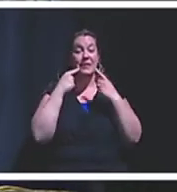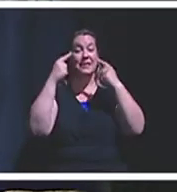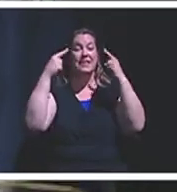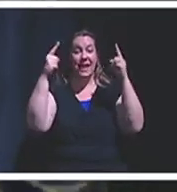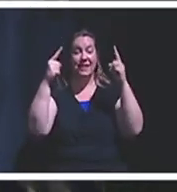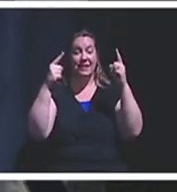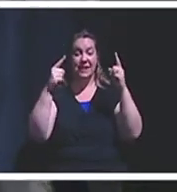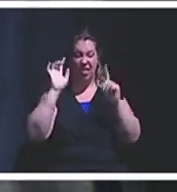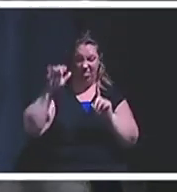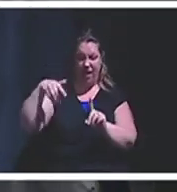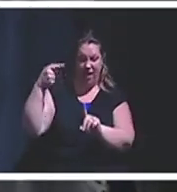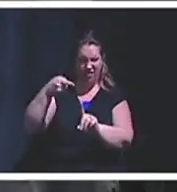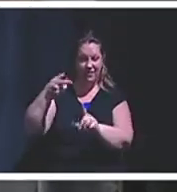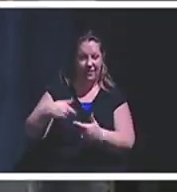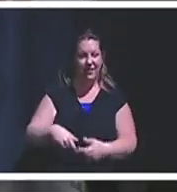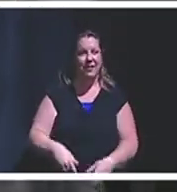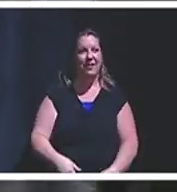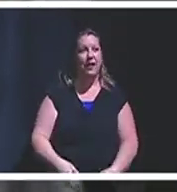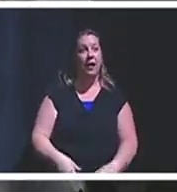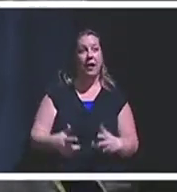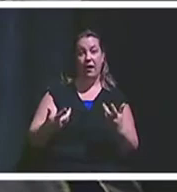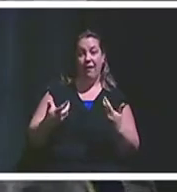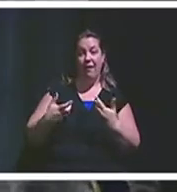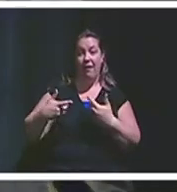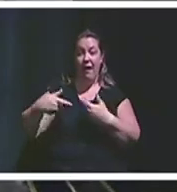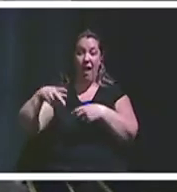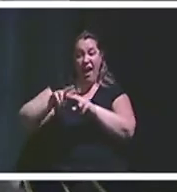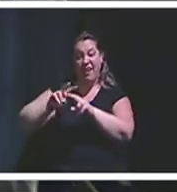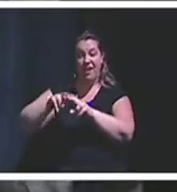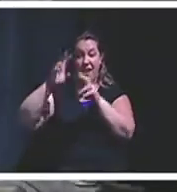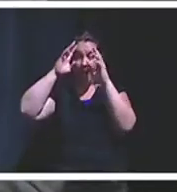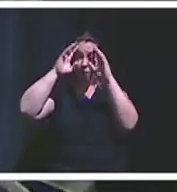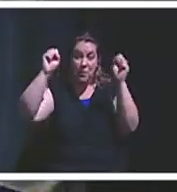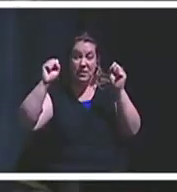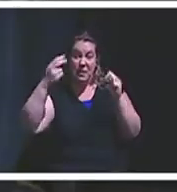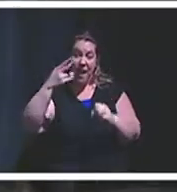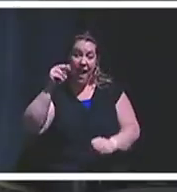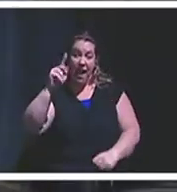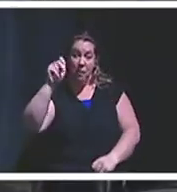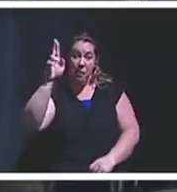How about hashtag President Hanbury is awesome?